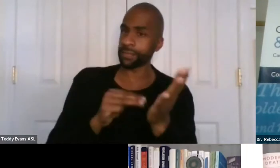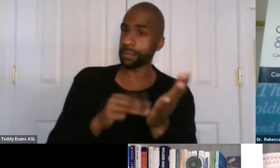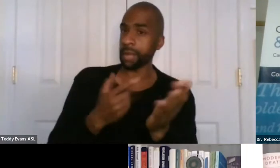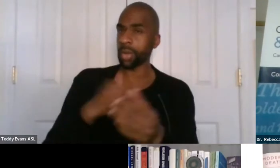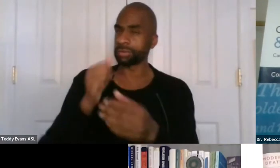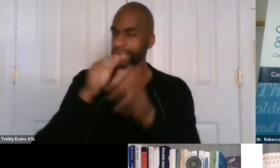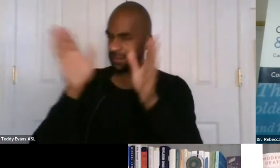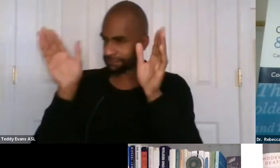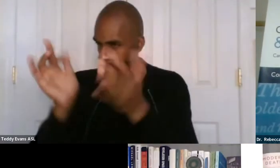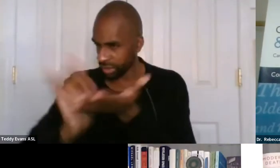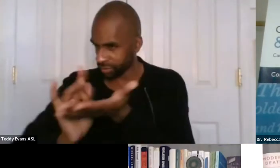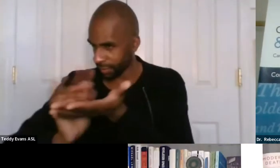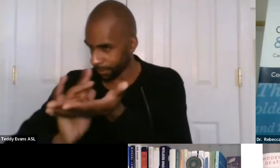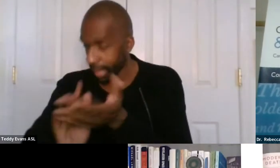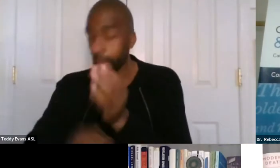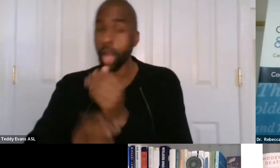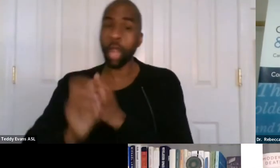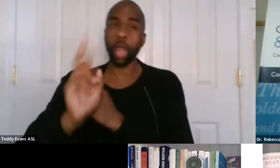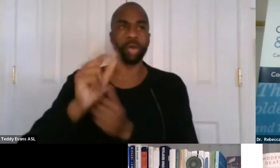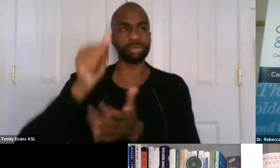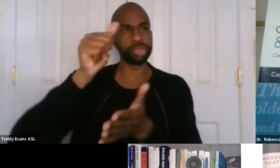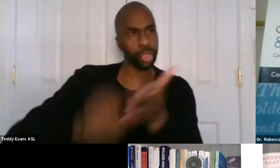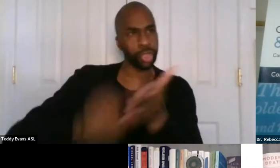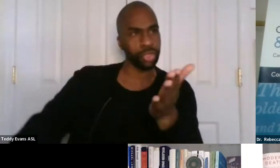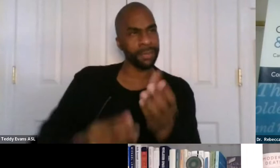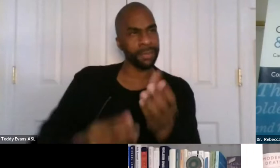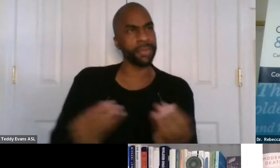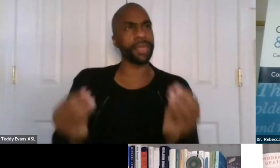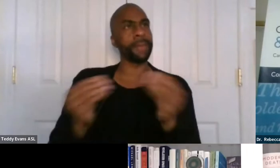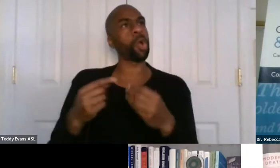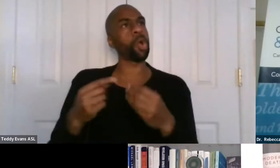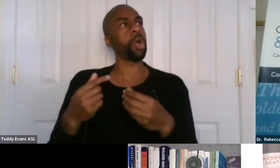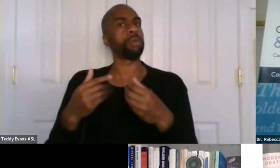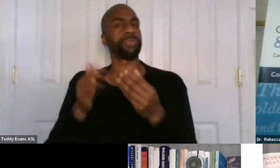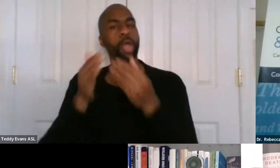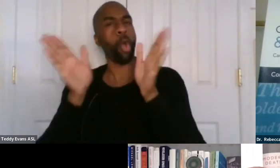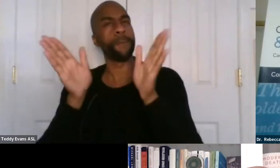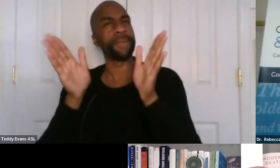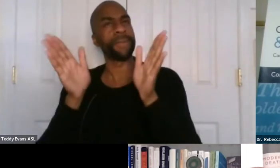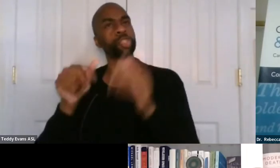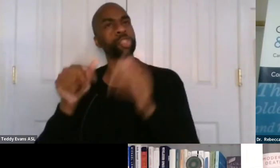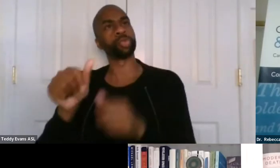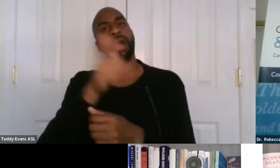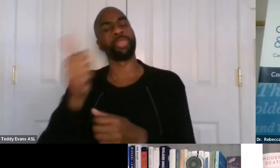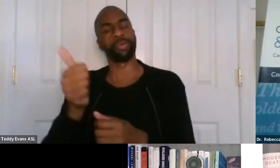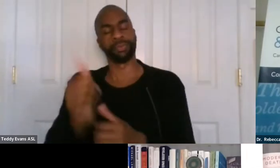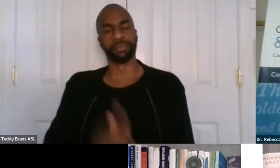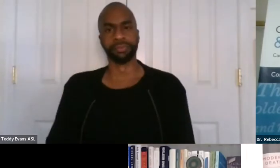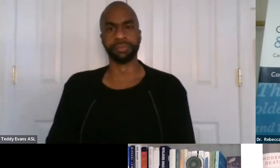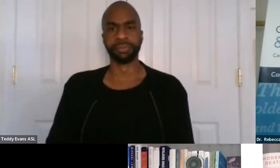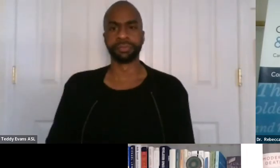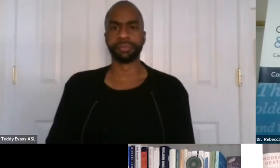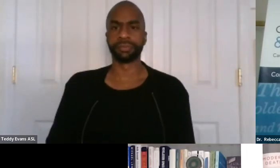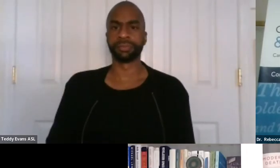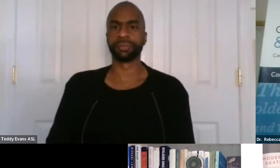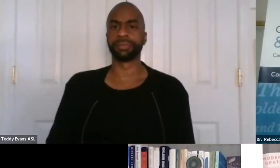or surgery and more open to these alternatives? That's certainly what I've seen. I think that so many